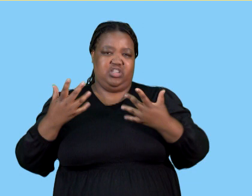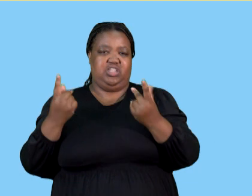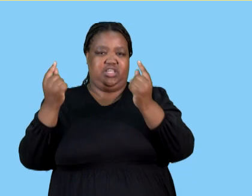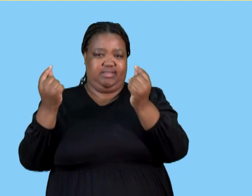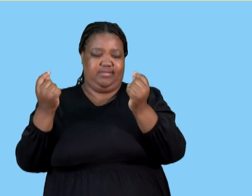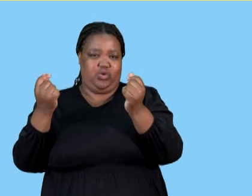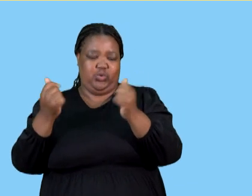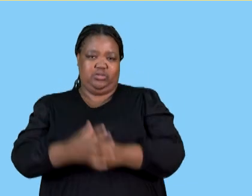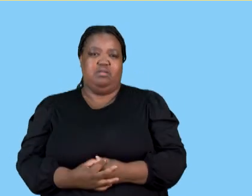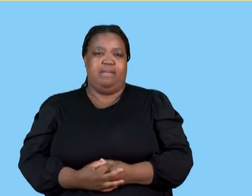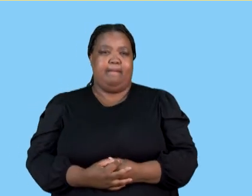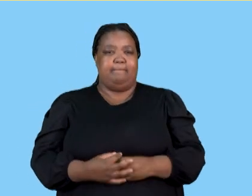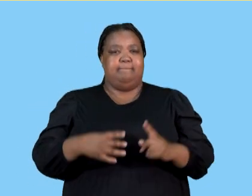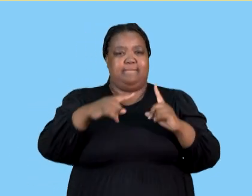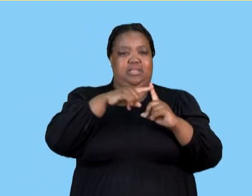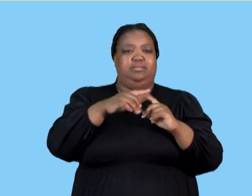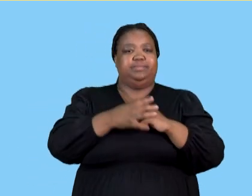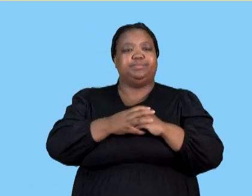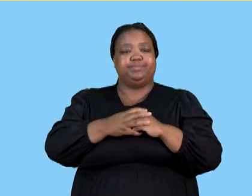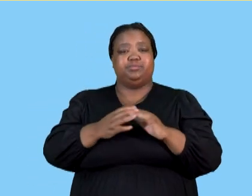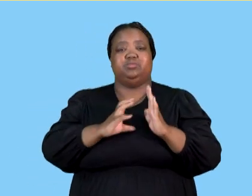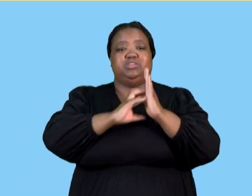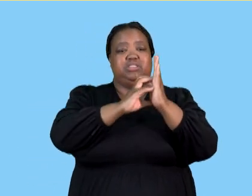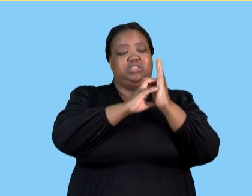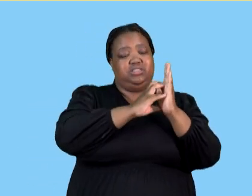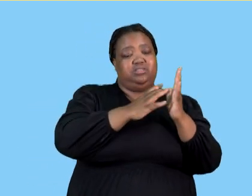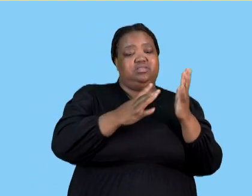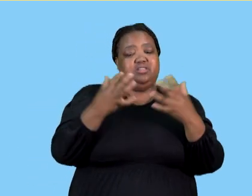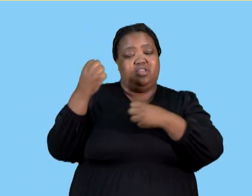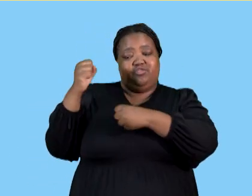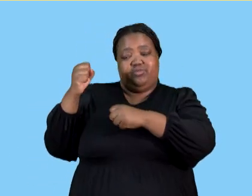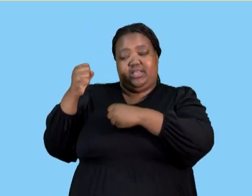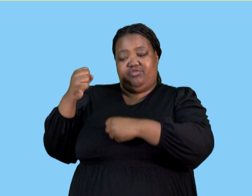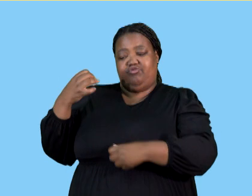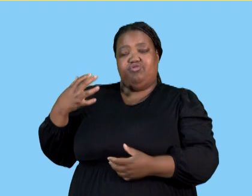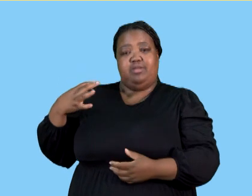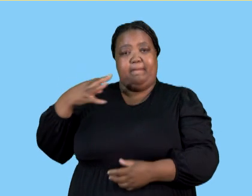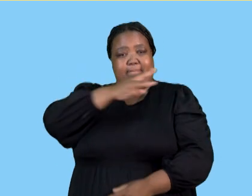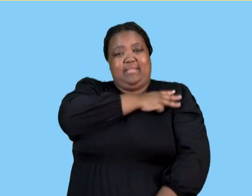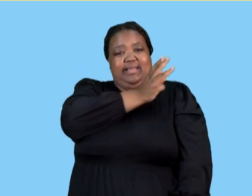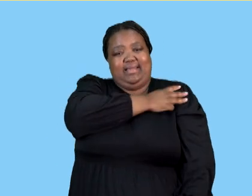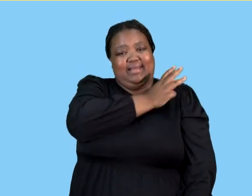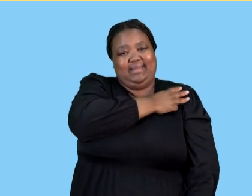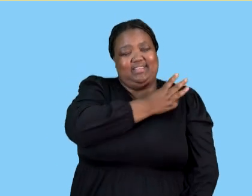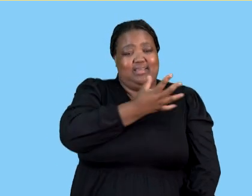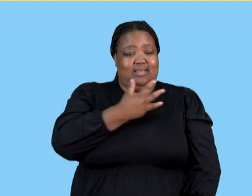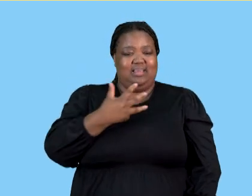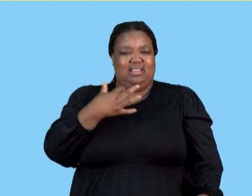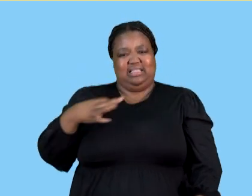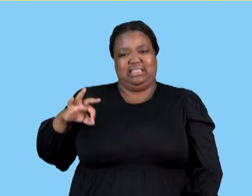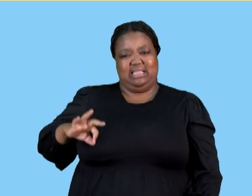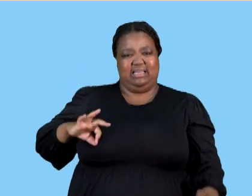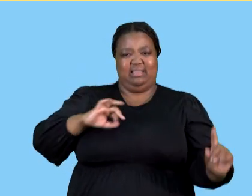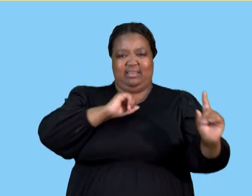cost. All right? And here's an example. The salary of the factory manager and